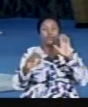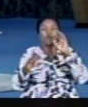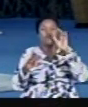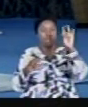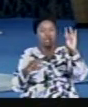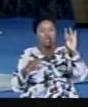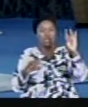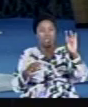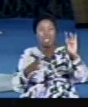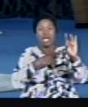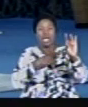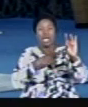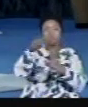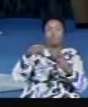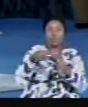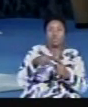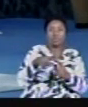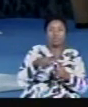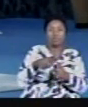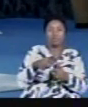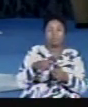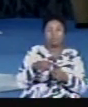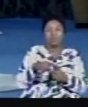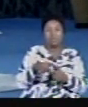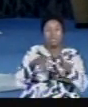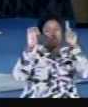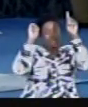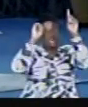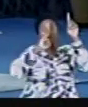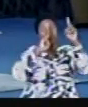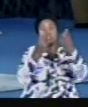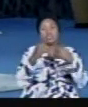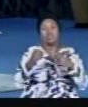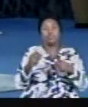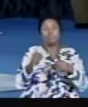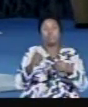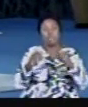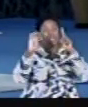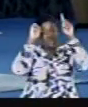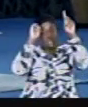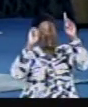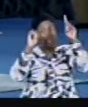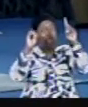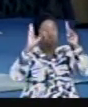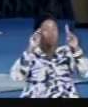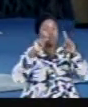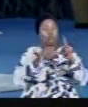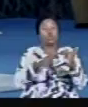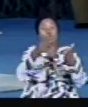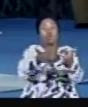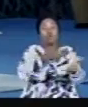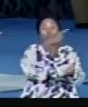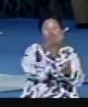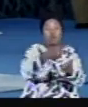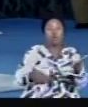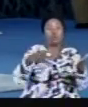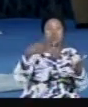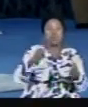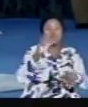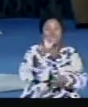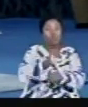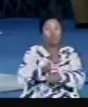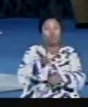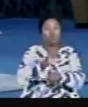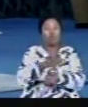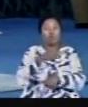when he is come, he will reprove the world of